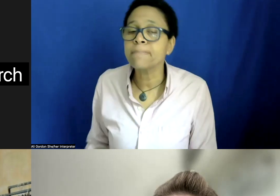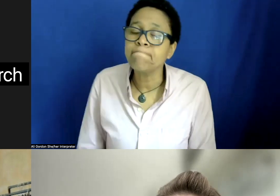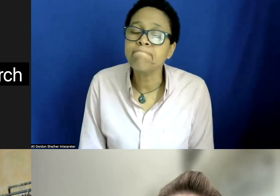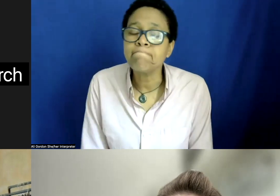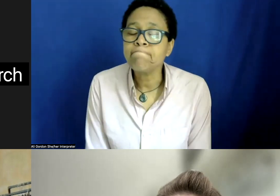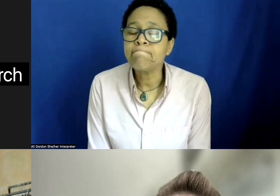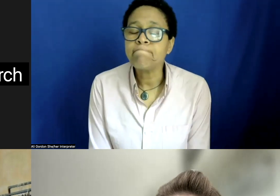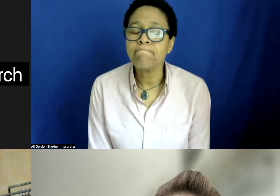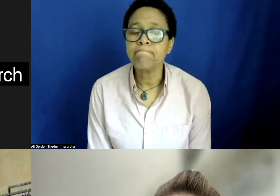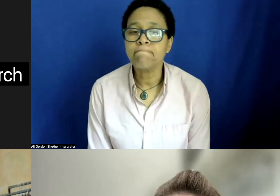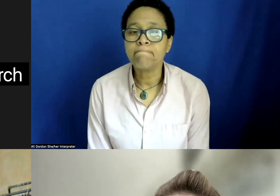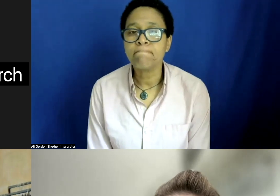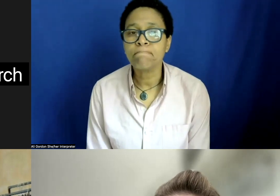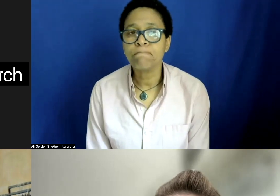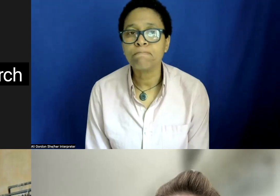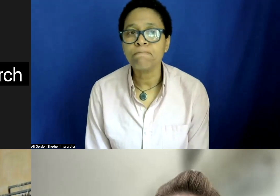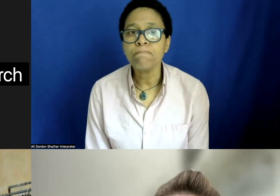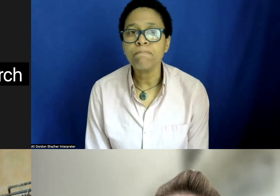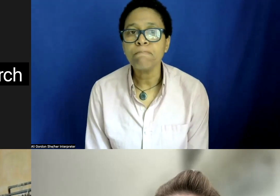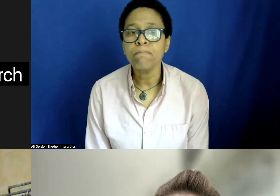those insights.